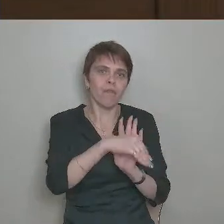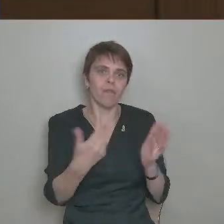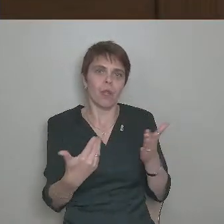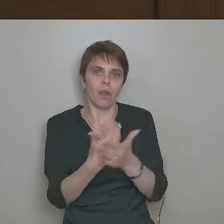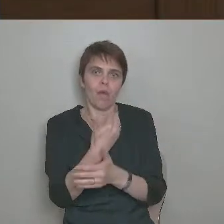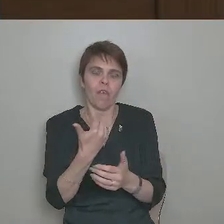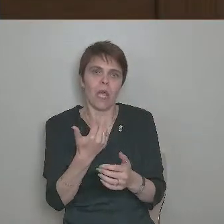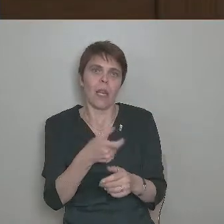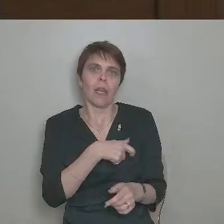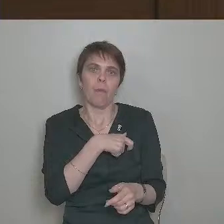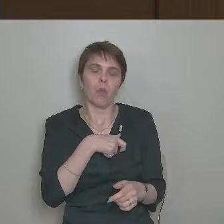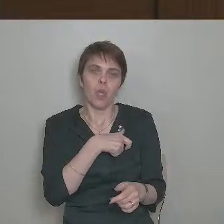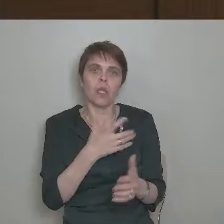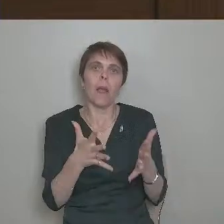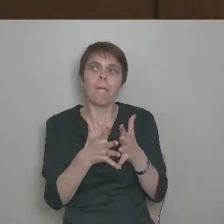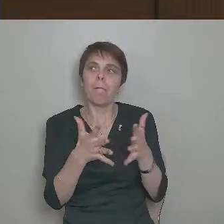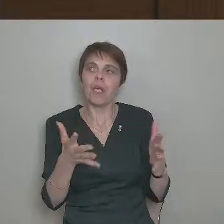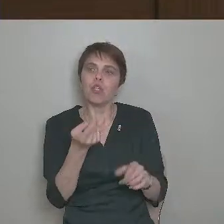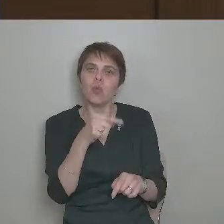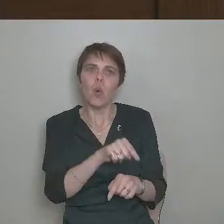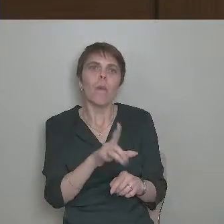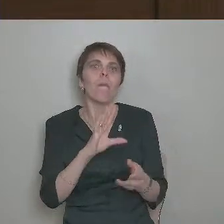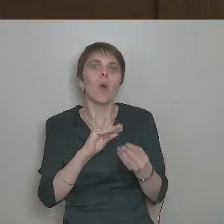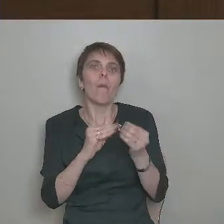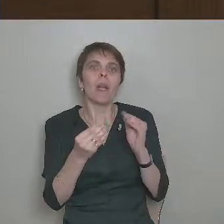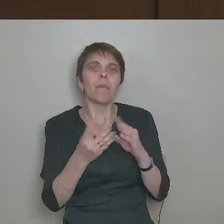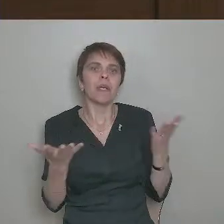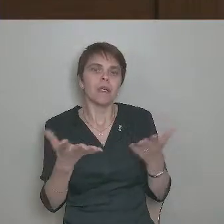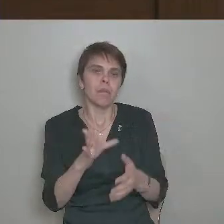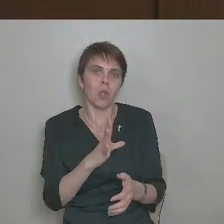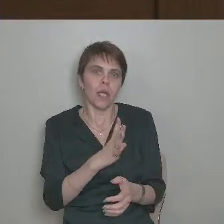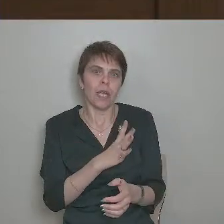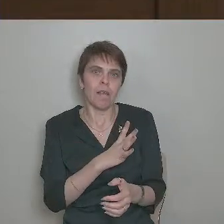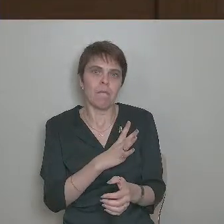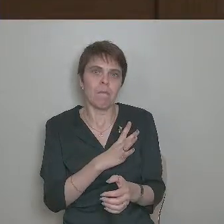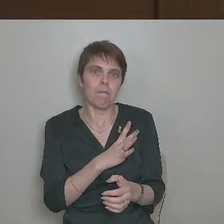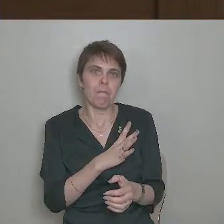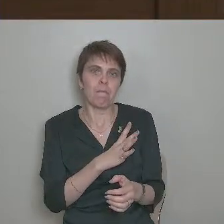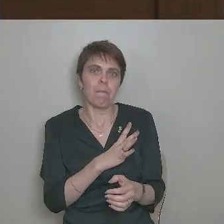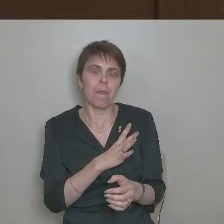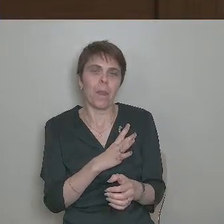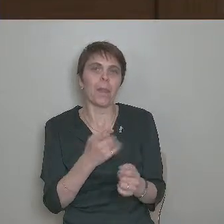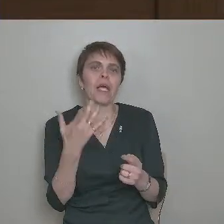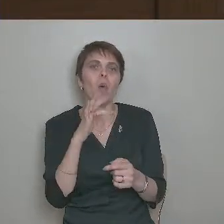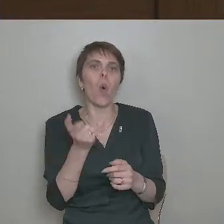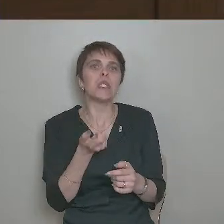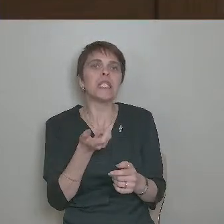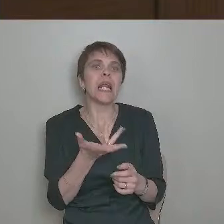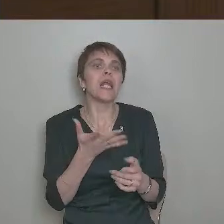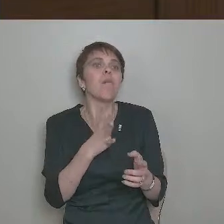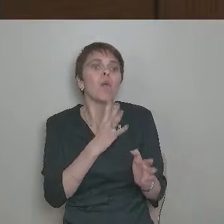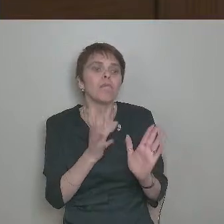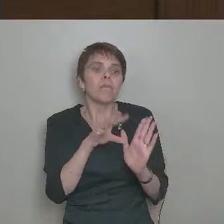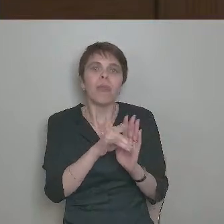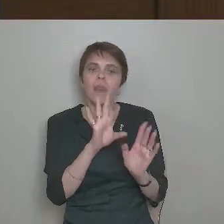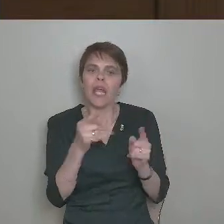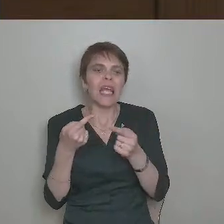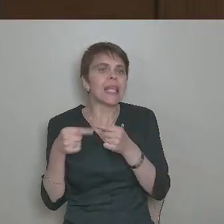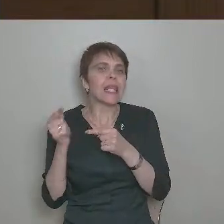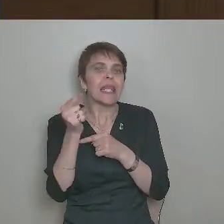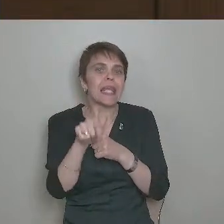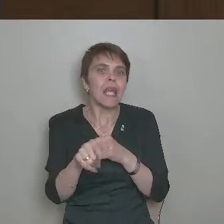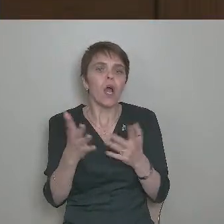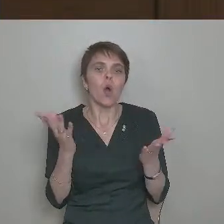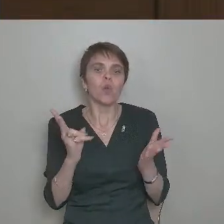were recalled, and new councillors were elected. They were sworn, and the commission, electoral